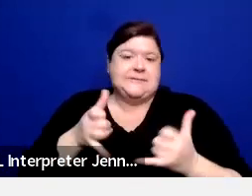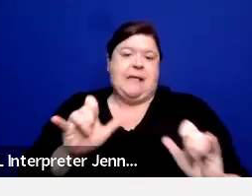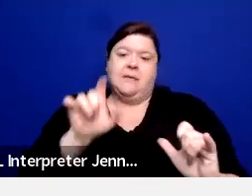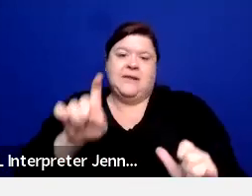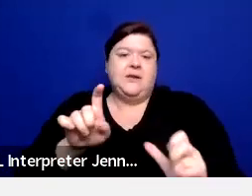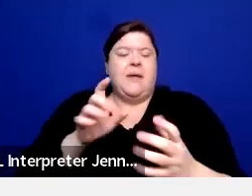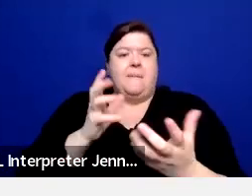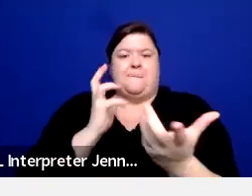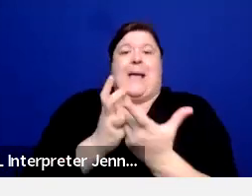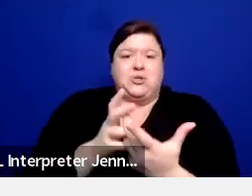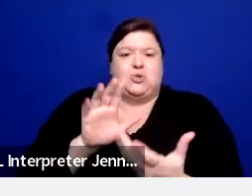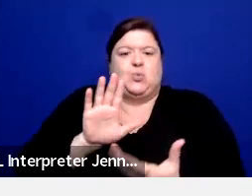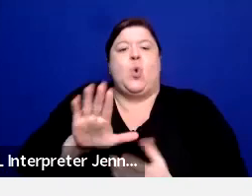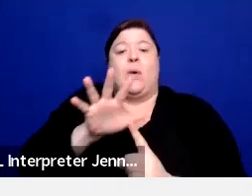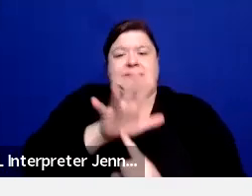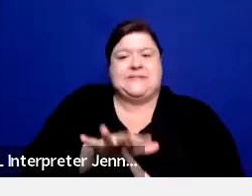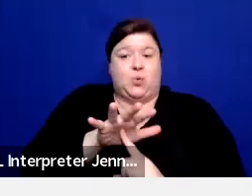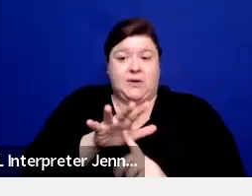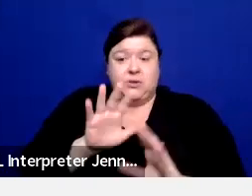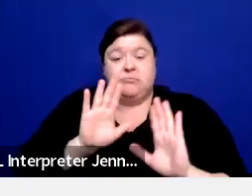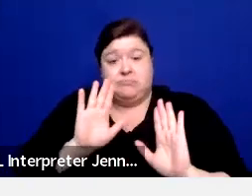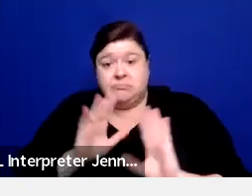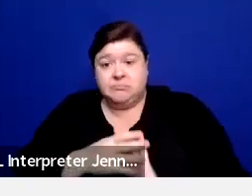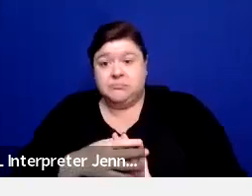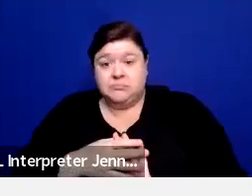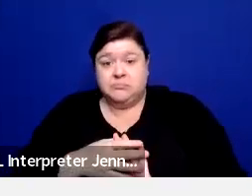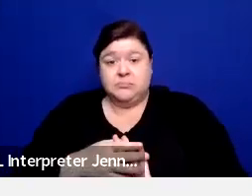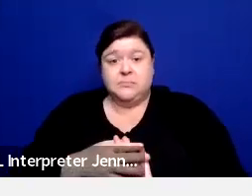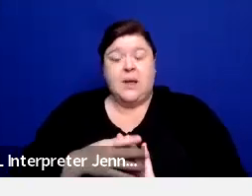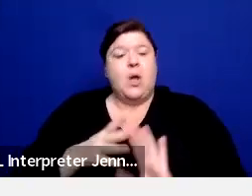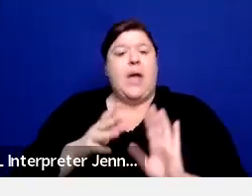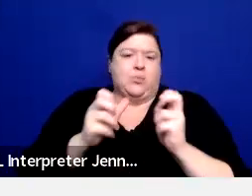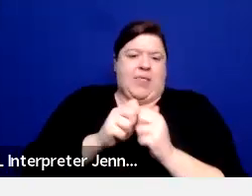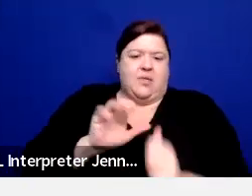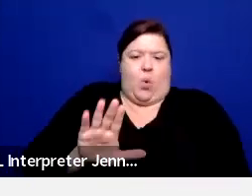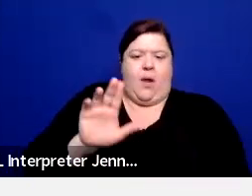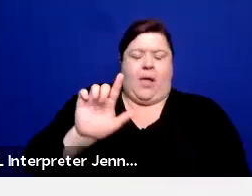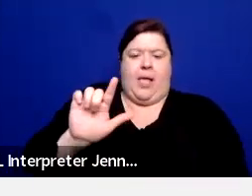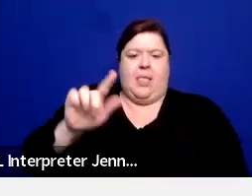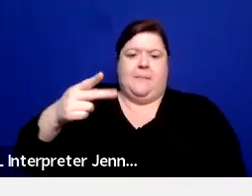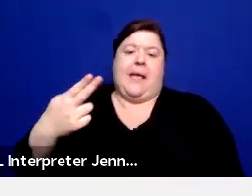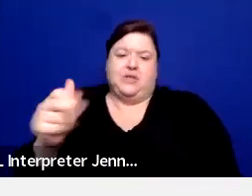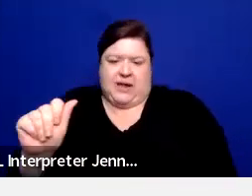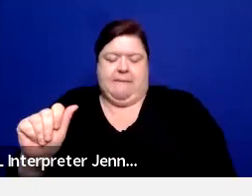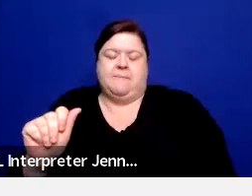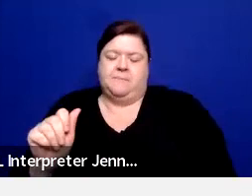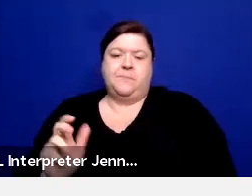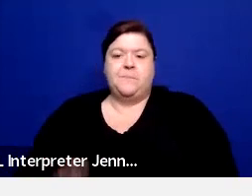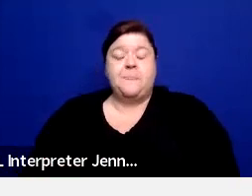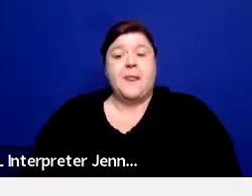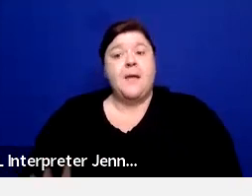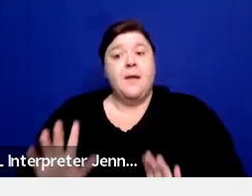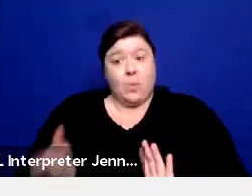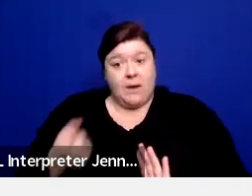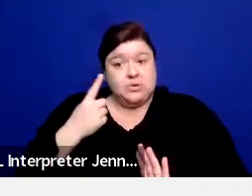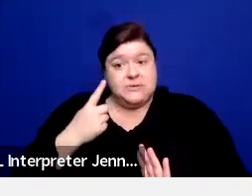to your particular circumstances and in consultation with your LPHA. But in short, we understand that even